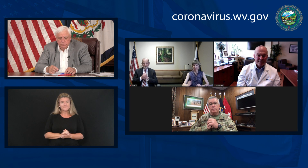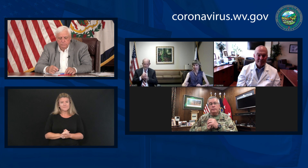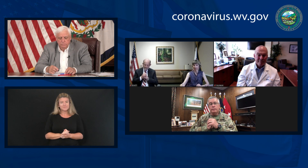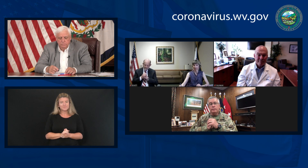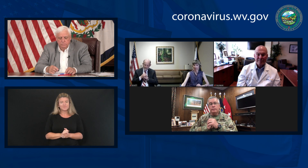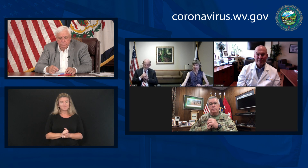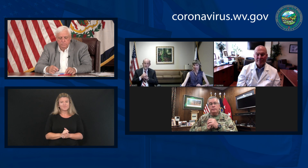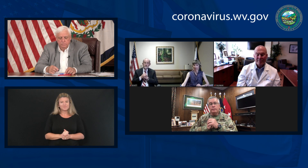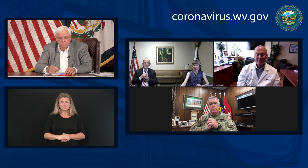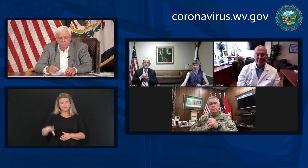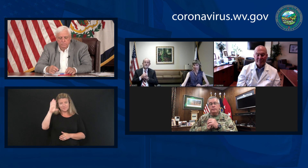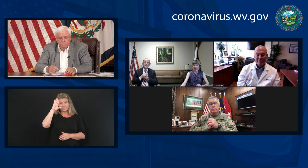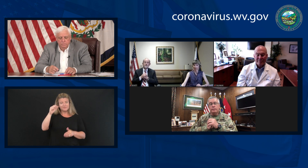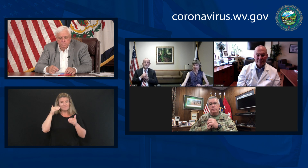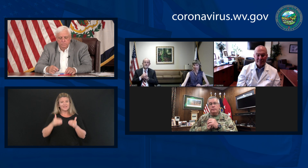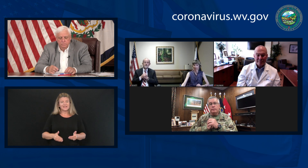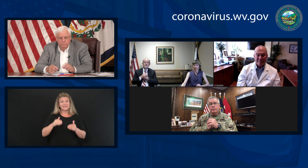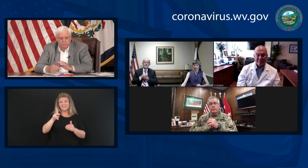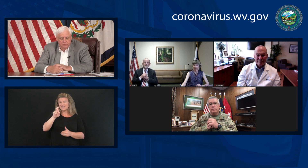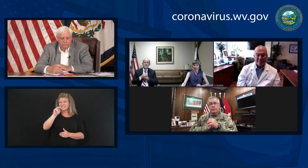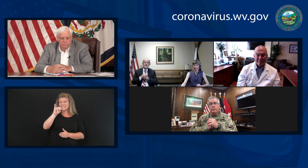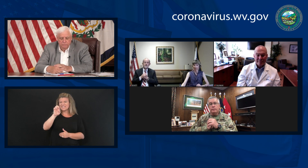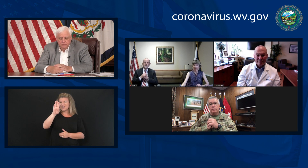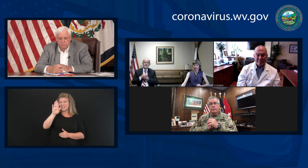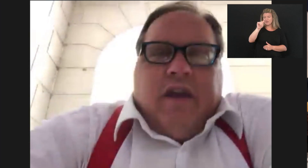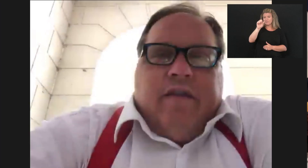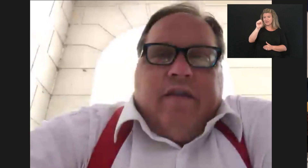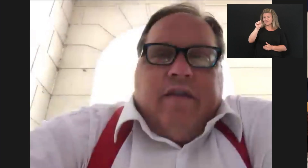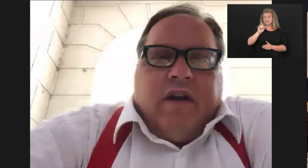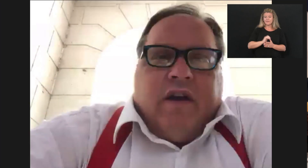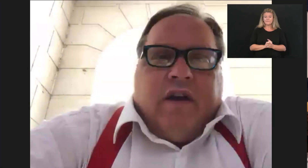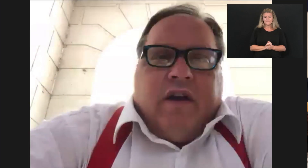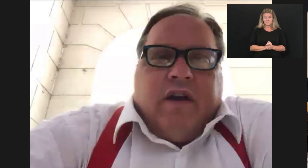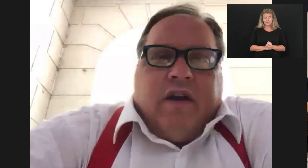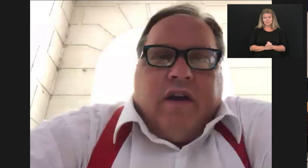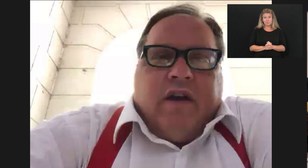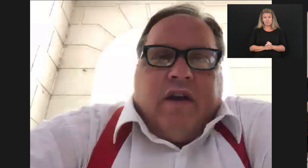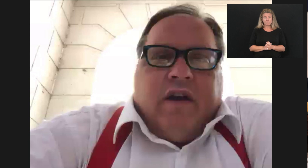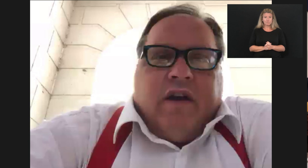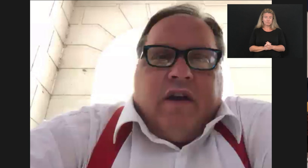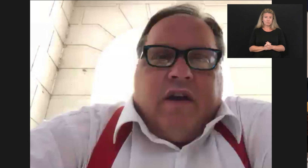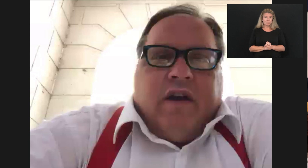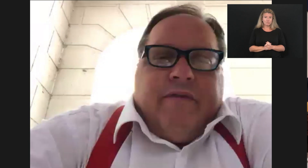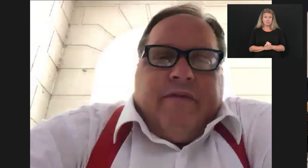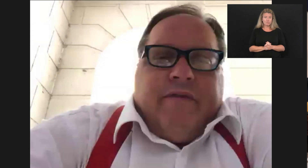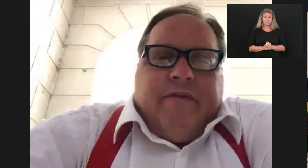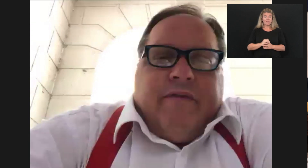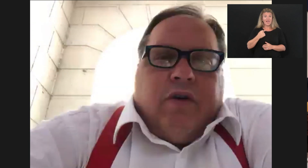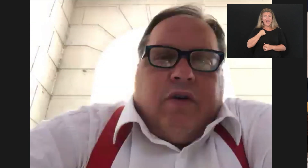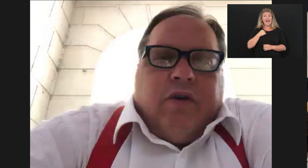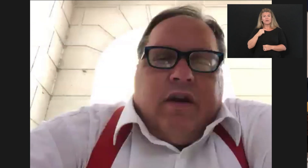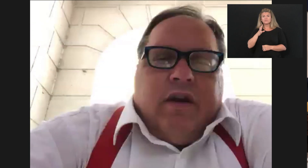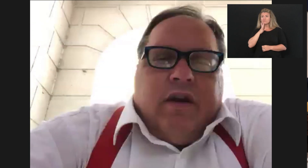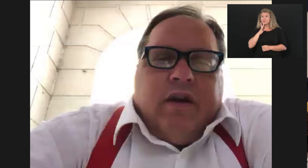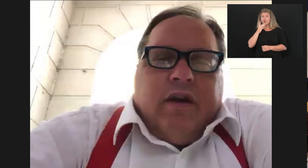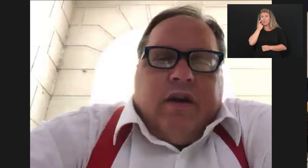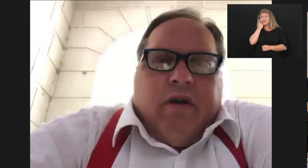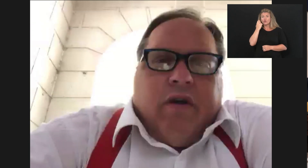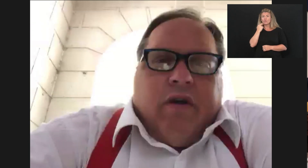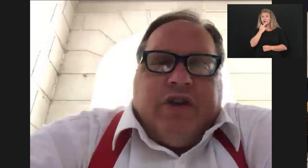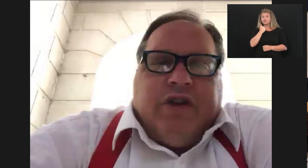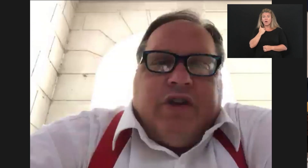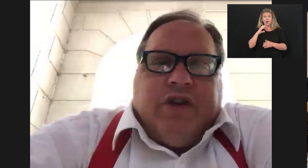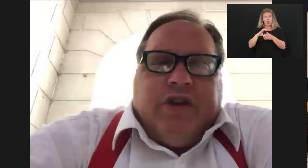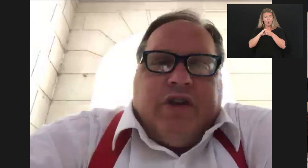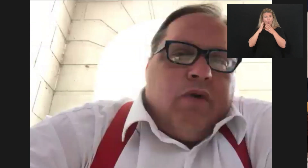Hi, this is Kenny Bass with Channel 8 and Fox 11 in Charleston. Governor, I've talked with some restaurant owners too. Wanted me to ask